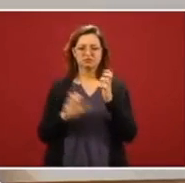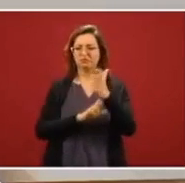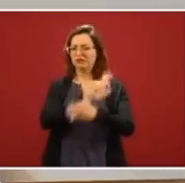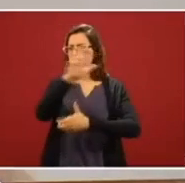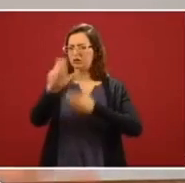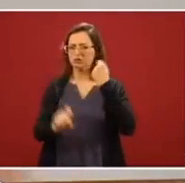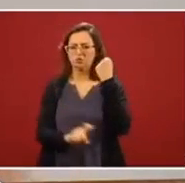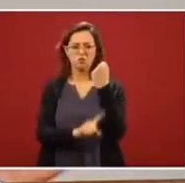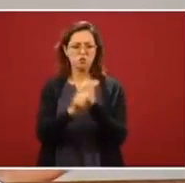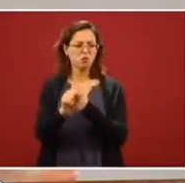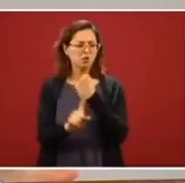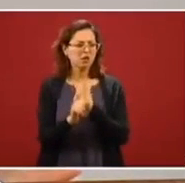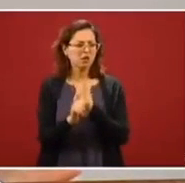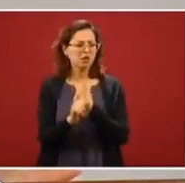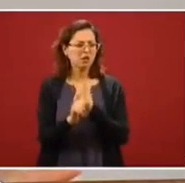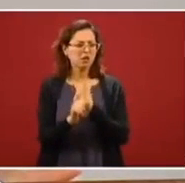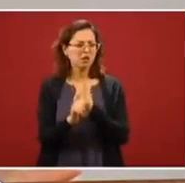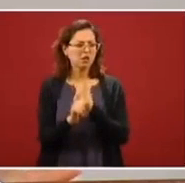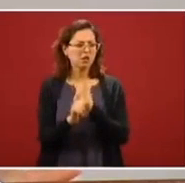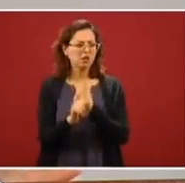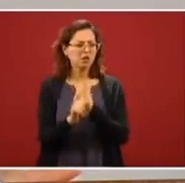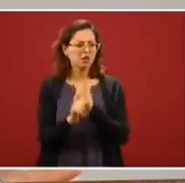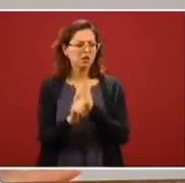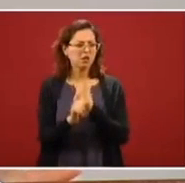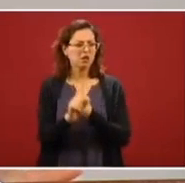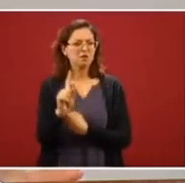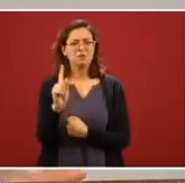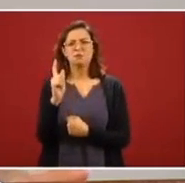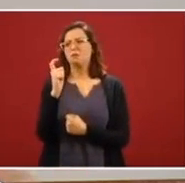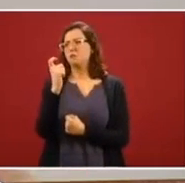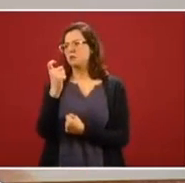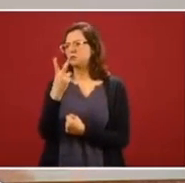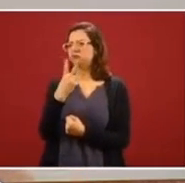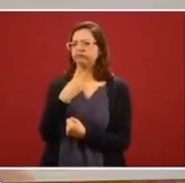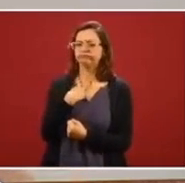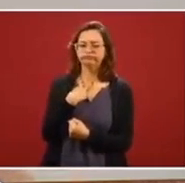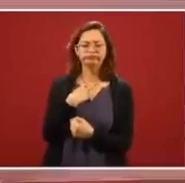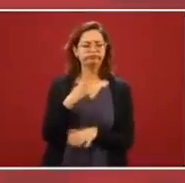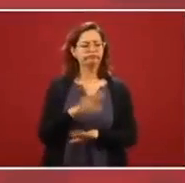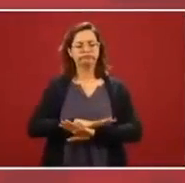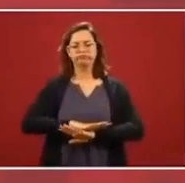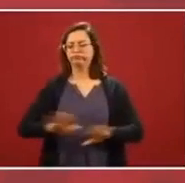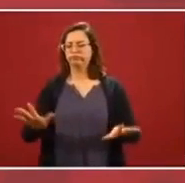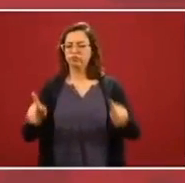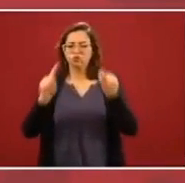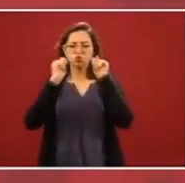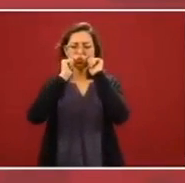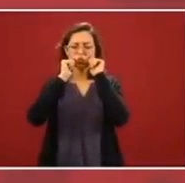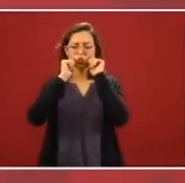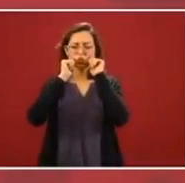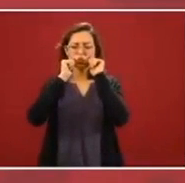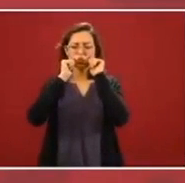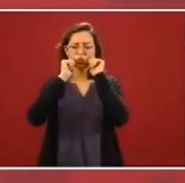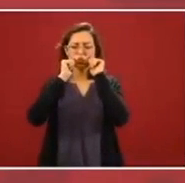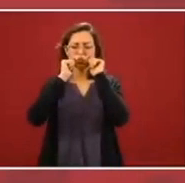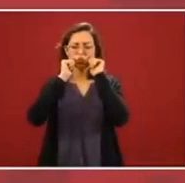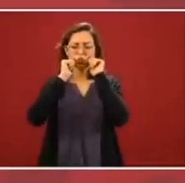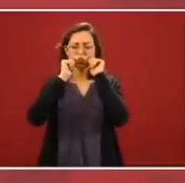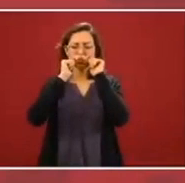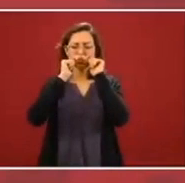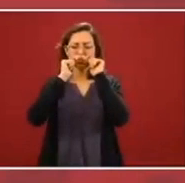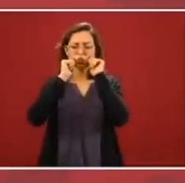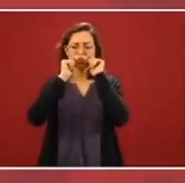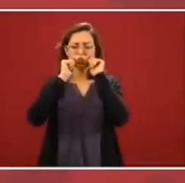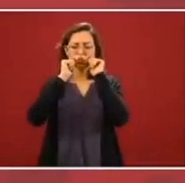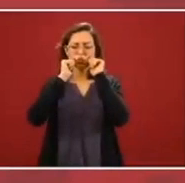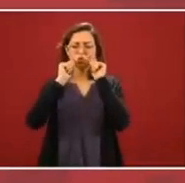en la economía, within our economy, los programas de bienestar the programs